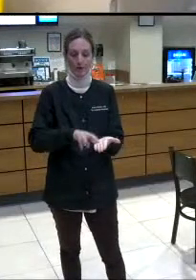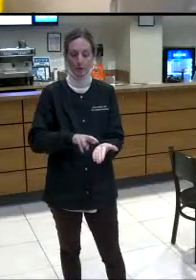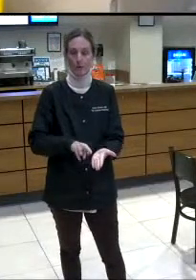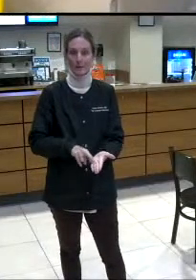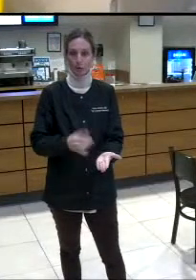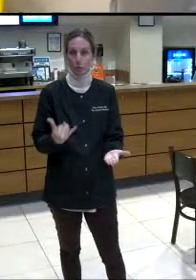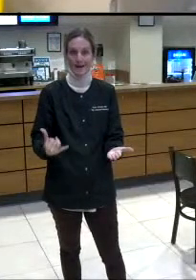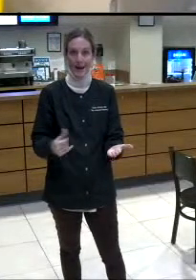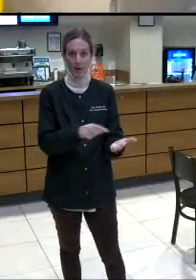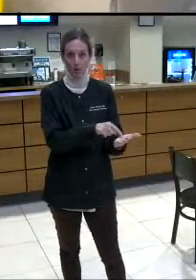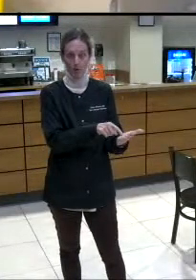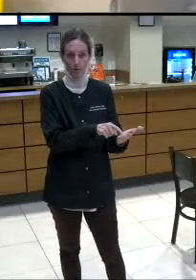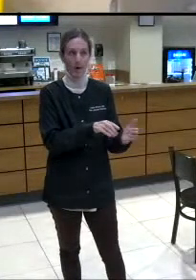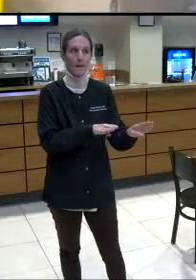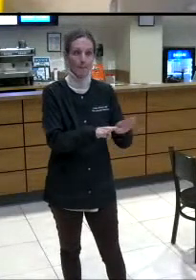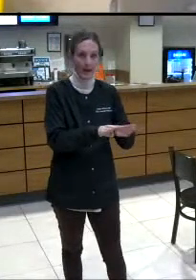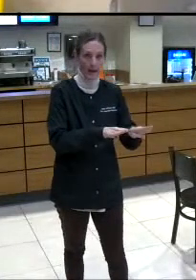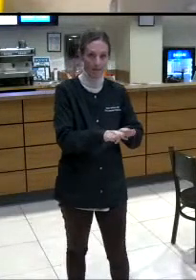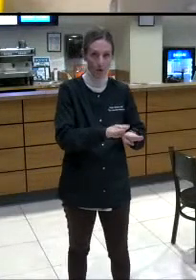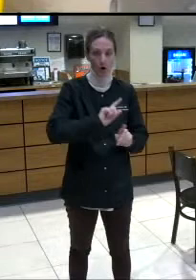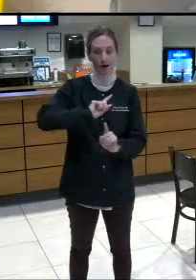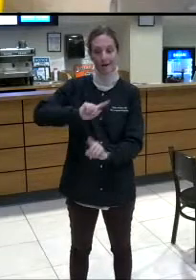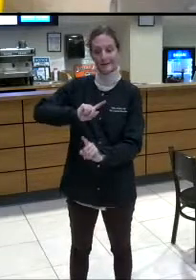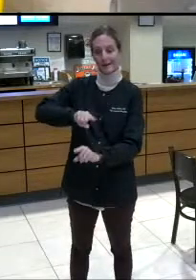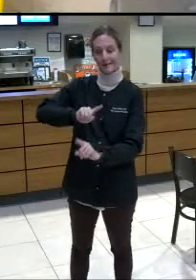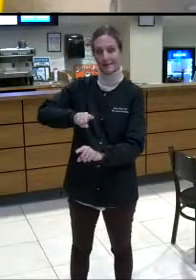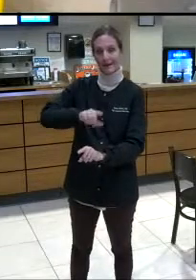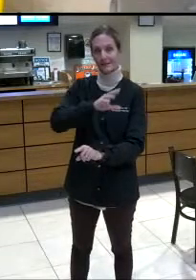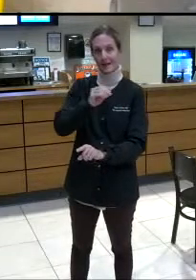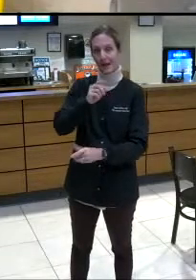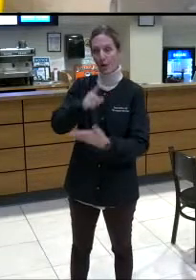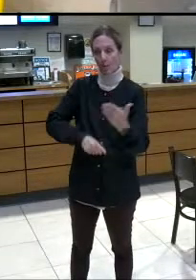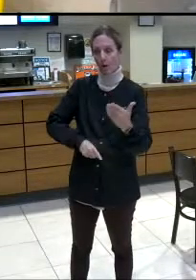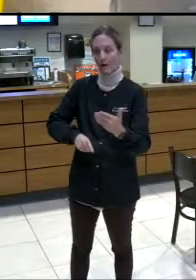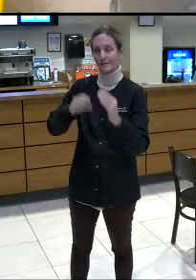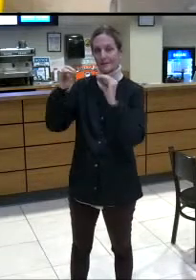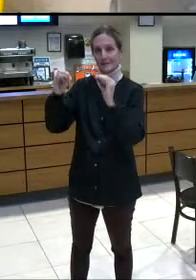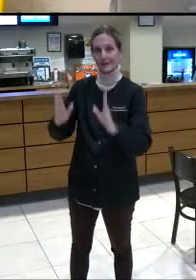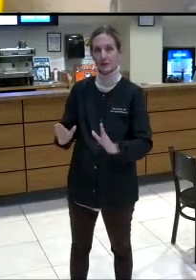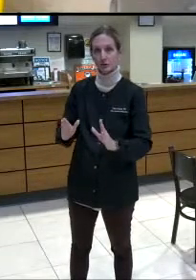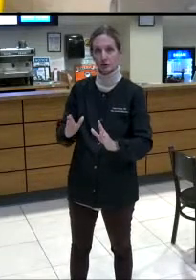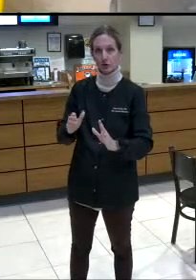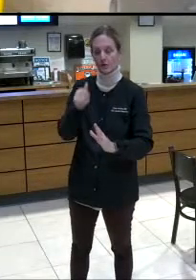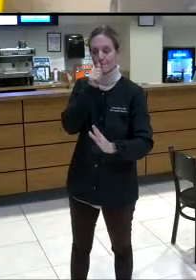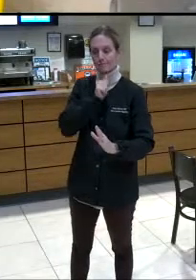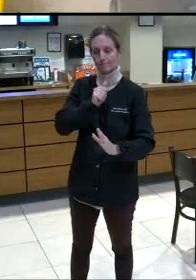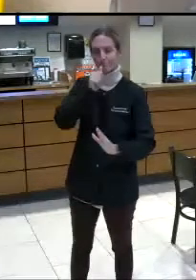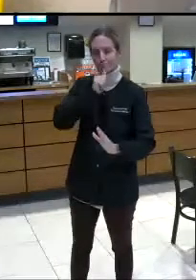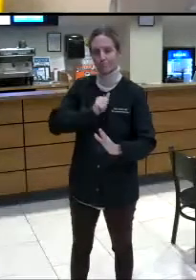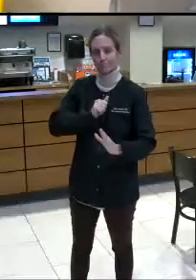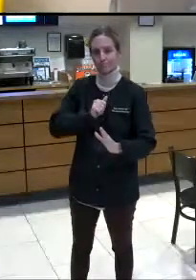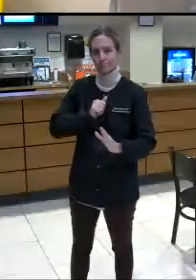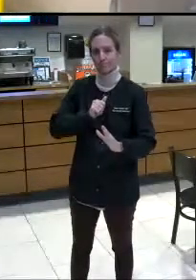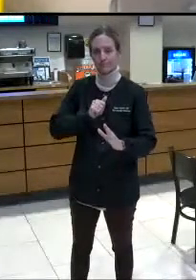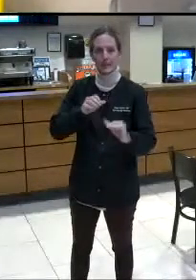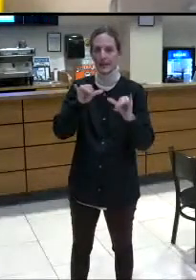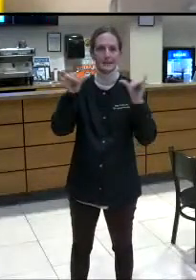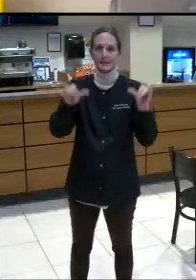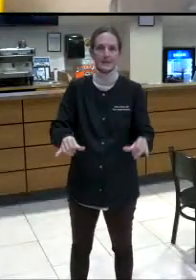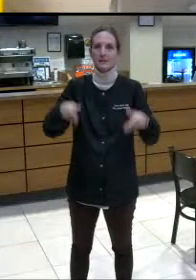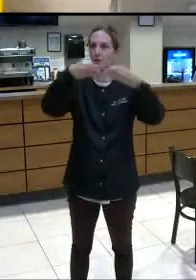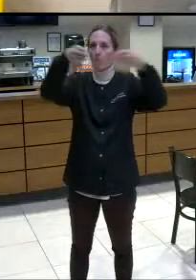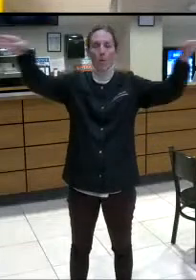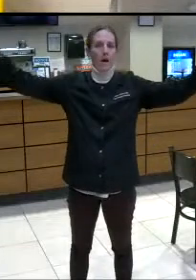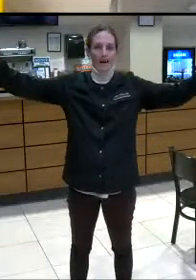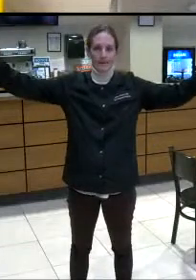that behavior and attendance and what teachers are enduring is system-wide. It's not just CCSD specific. One